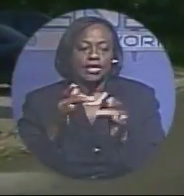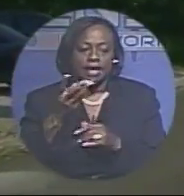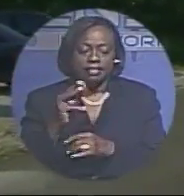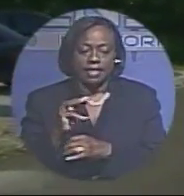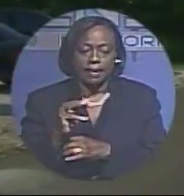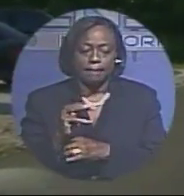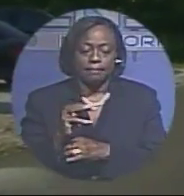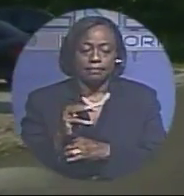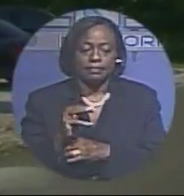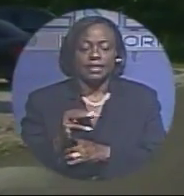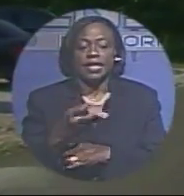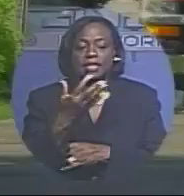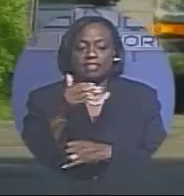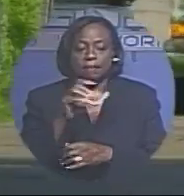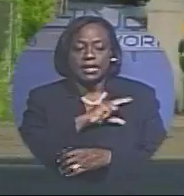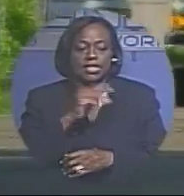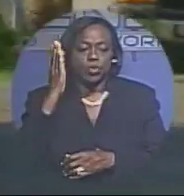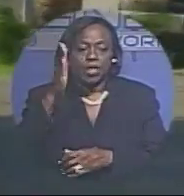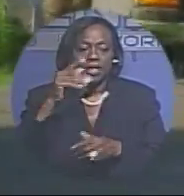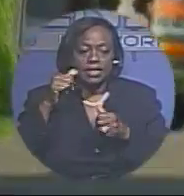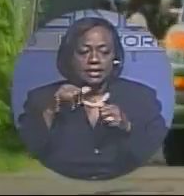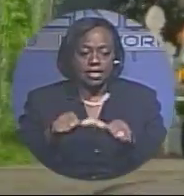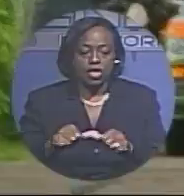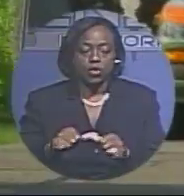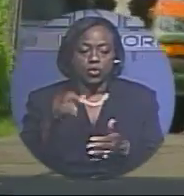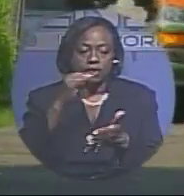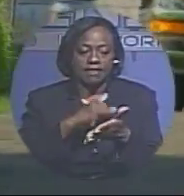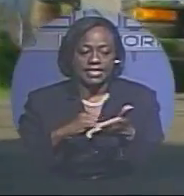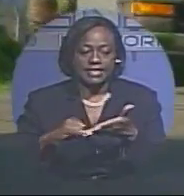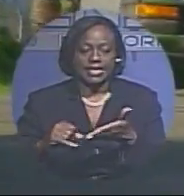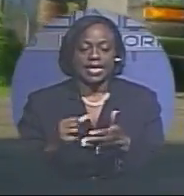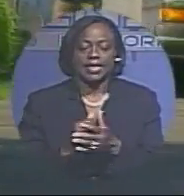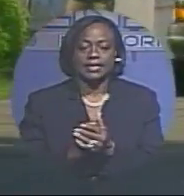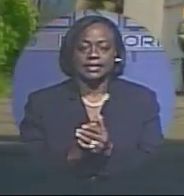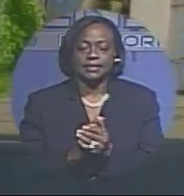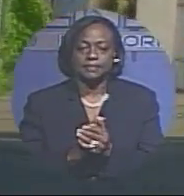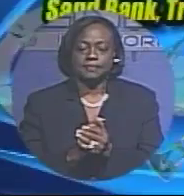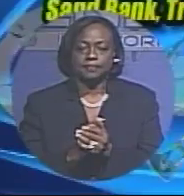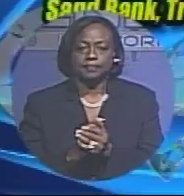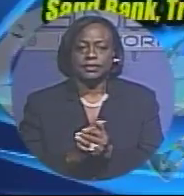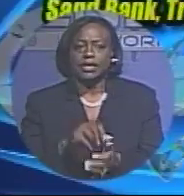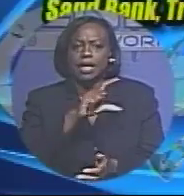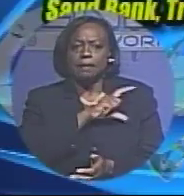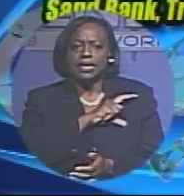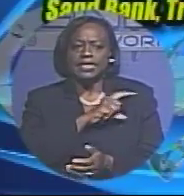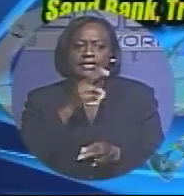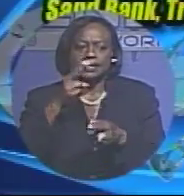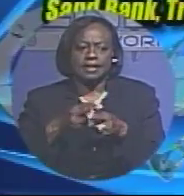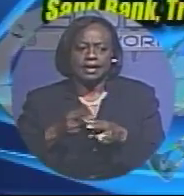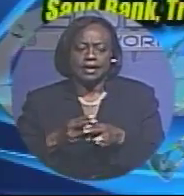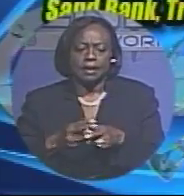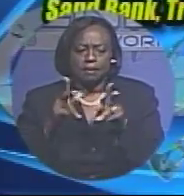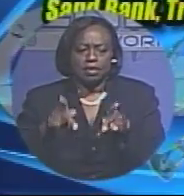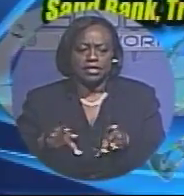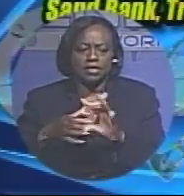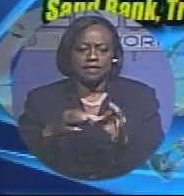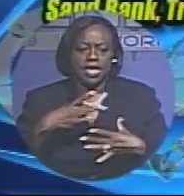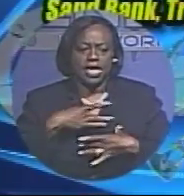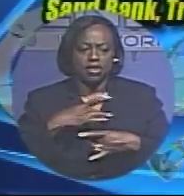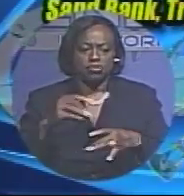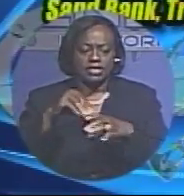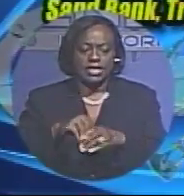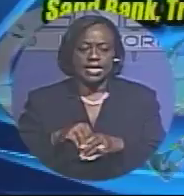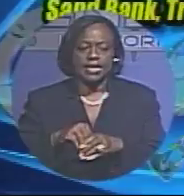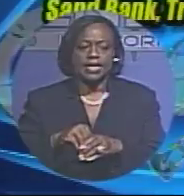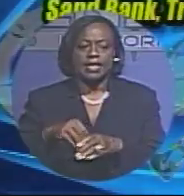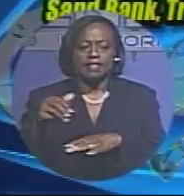say they're going to continue with their investigation. Police have identified a person of interest in the Abaco